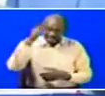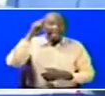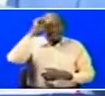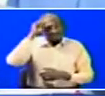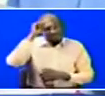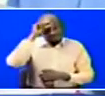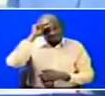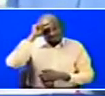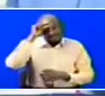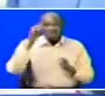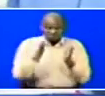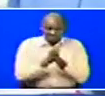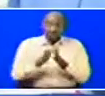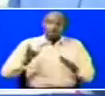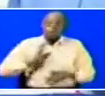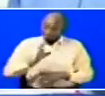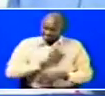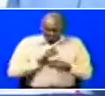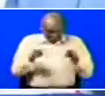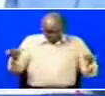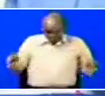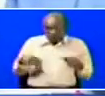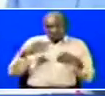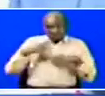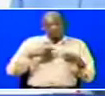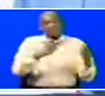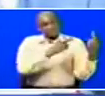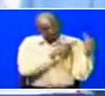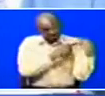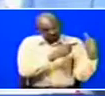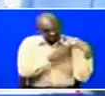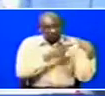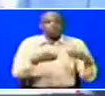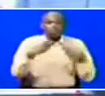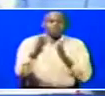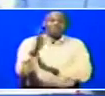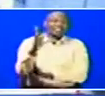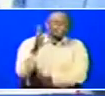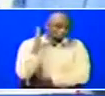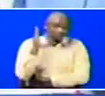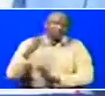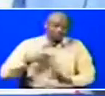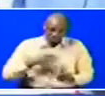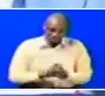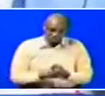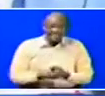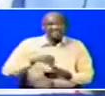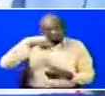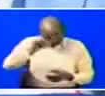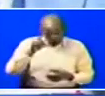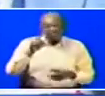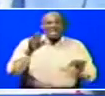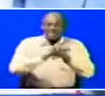government and this committee in particular, the people who are in charge of providing security to us, they have